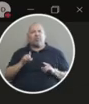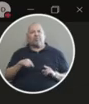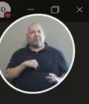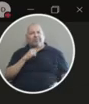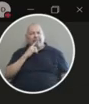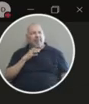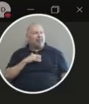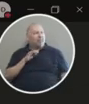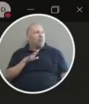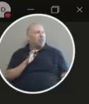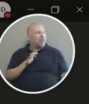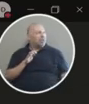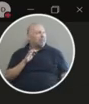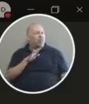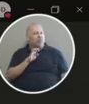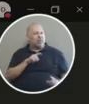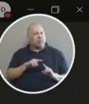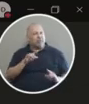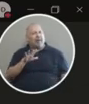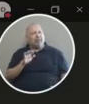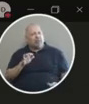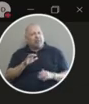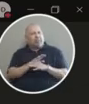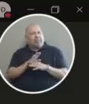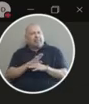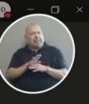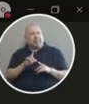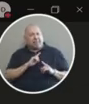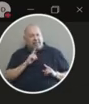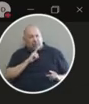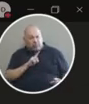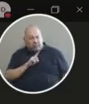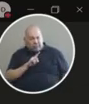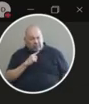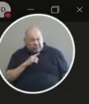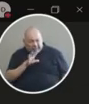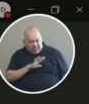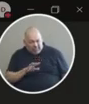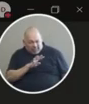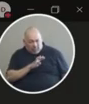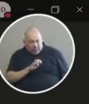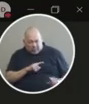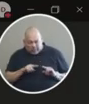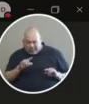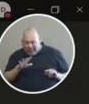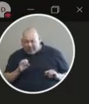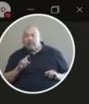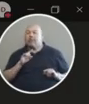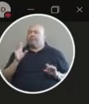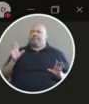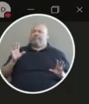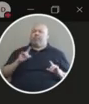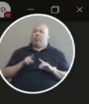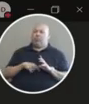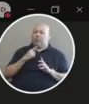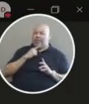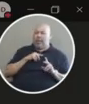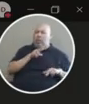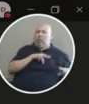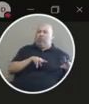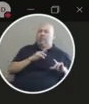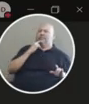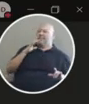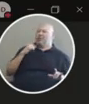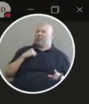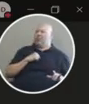said 400 to 500 businesses is what you're estimating. No, I'm saying that once you take a look at, like,